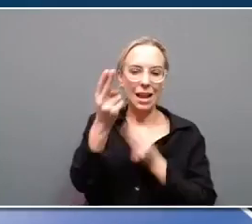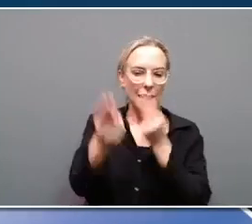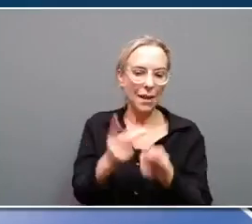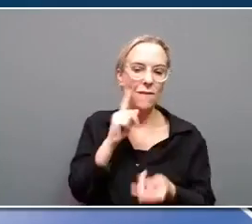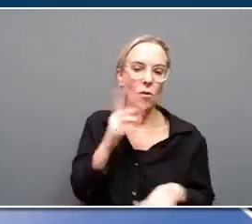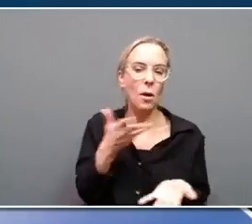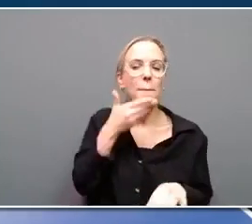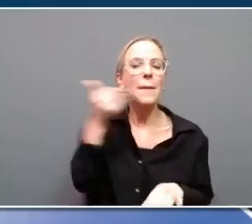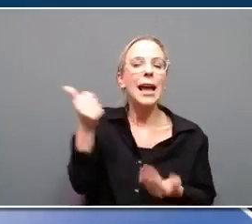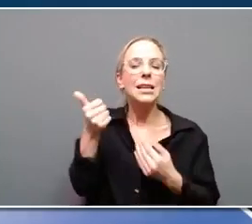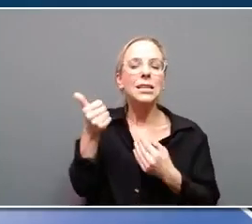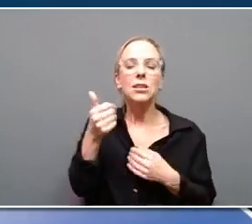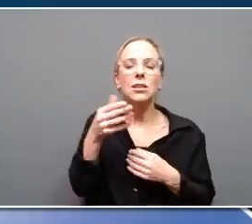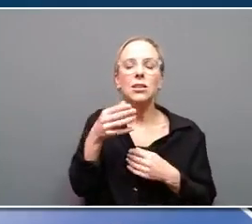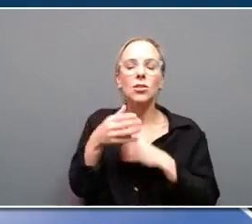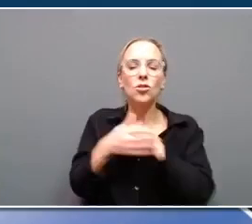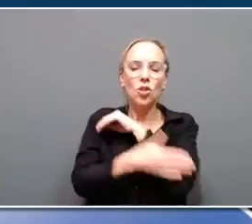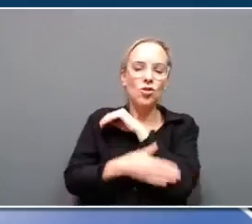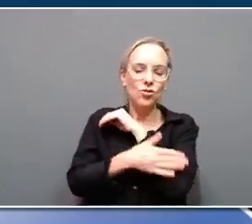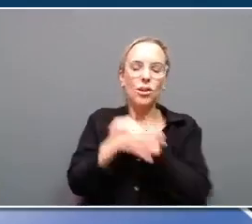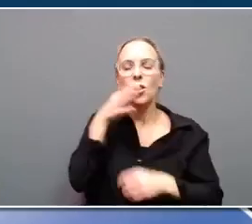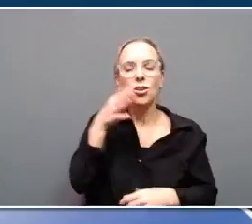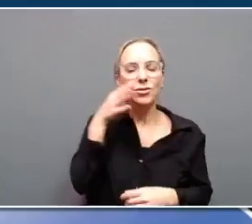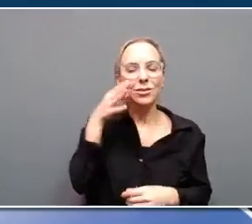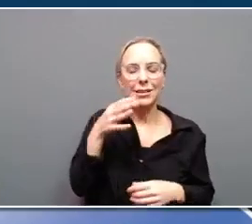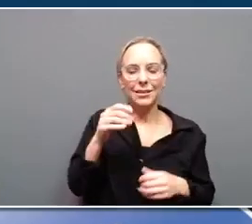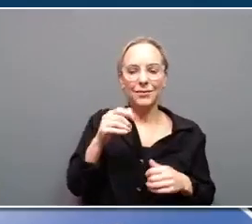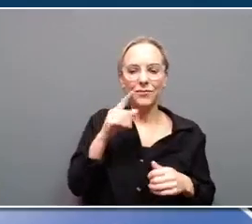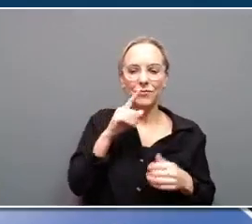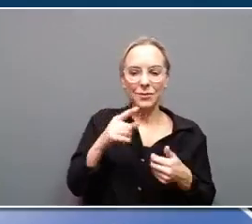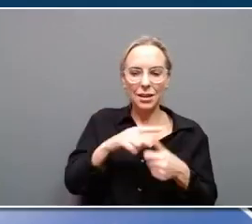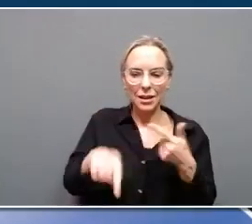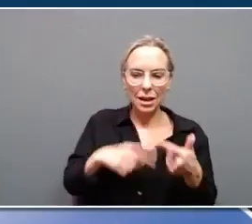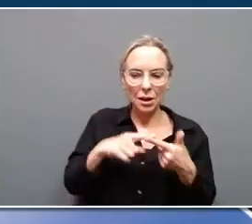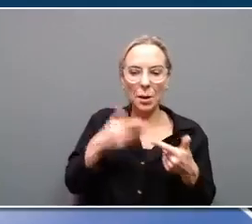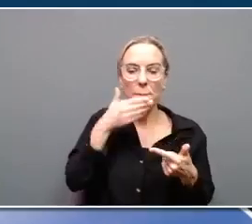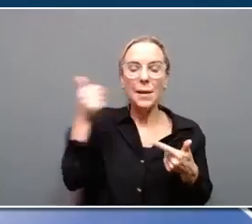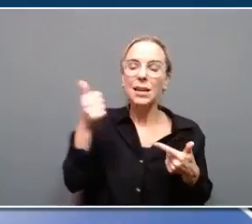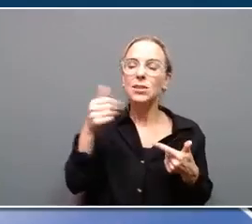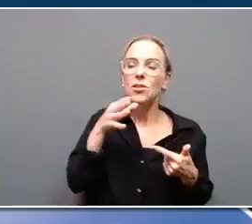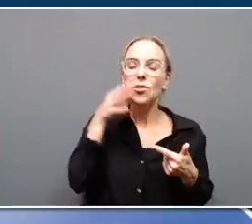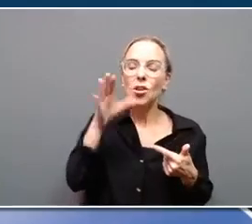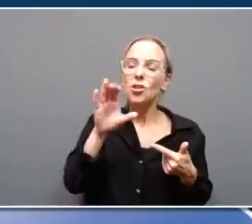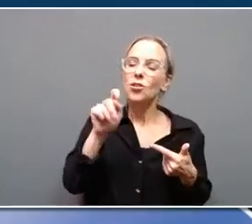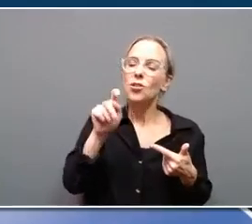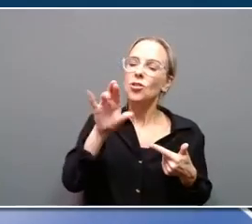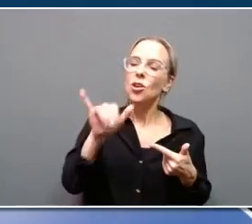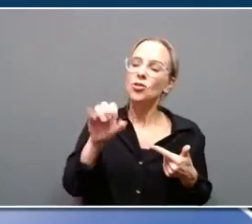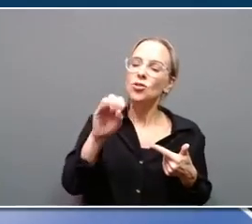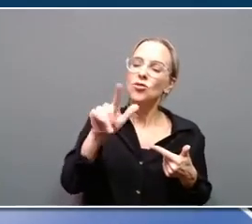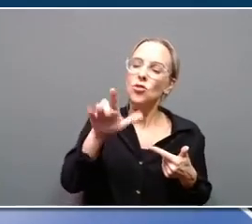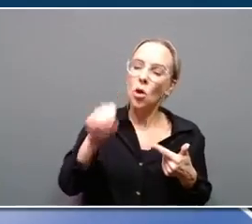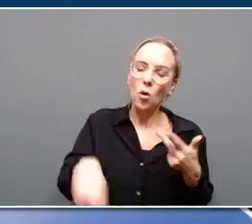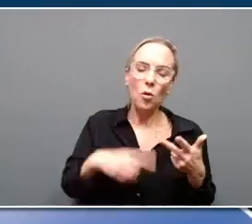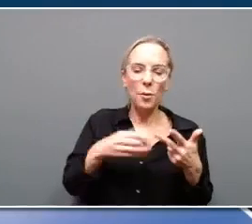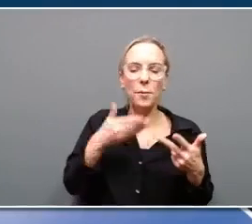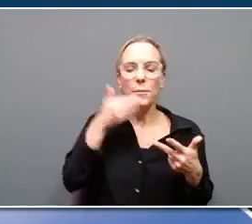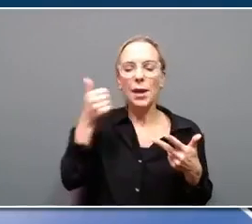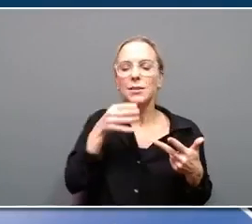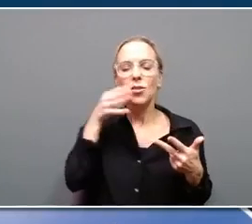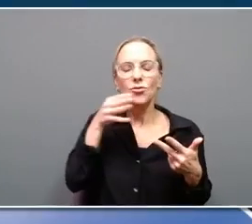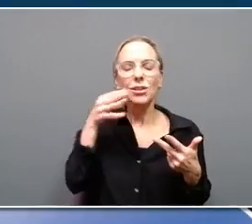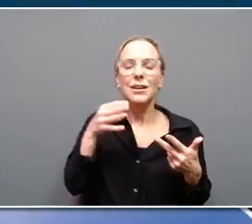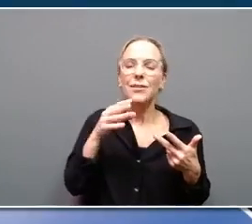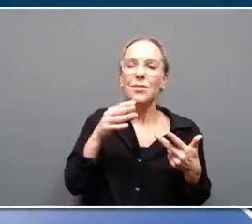Country Album, Best Americana Performance, Best Country Solo Performance, Best Country Song, and Best Music Video for